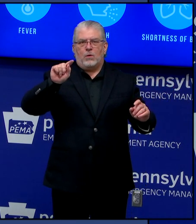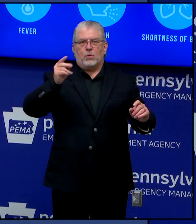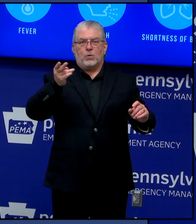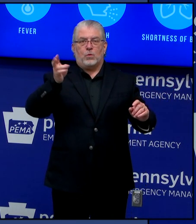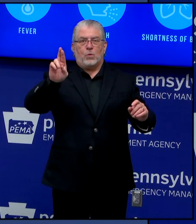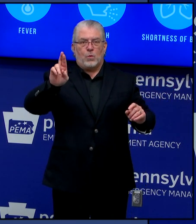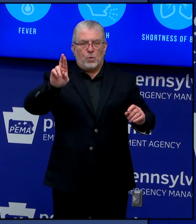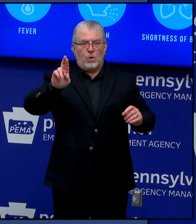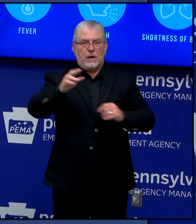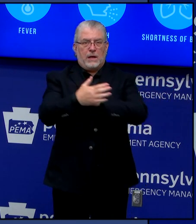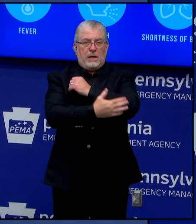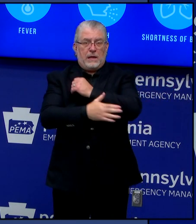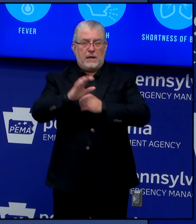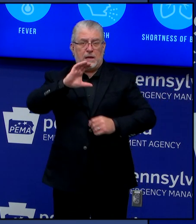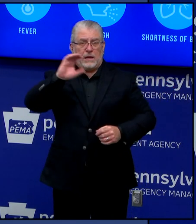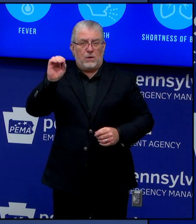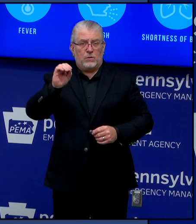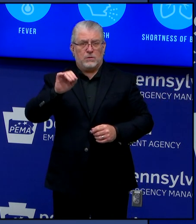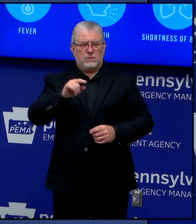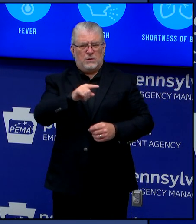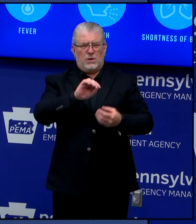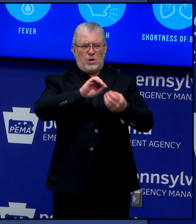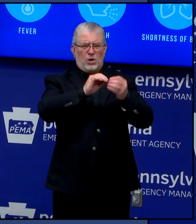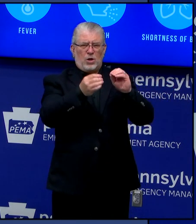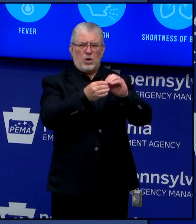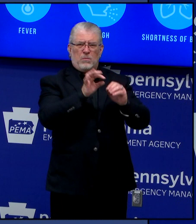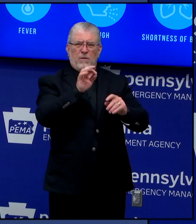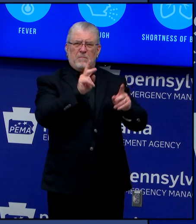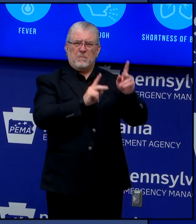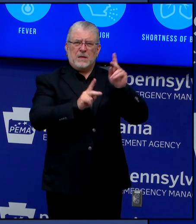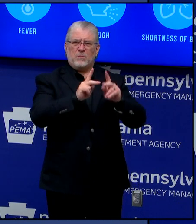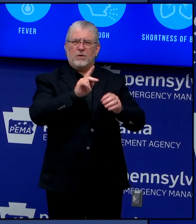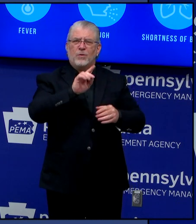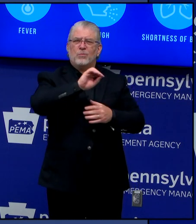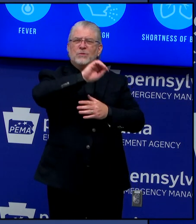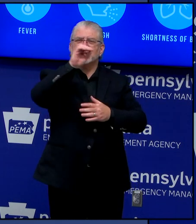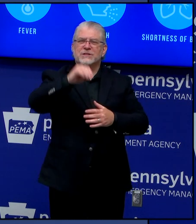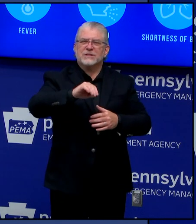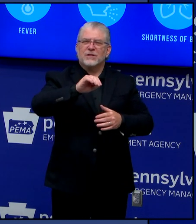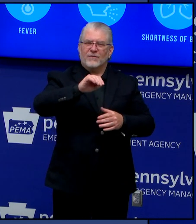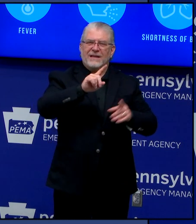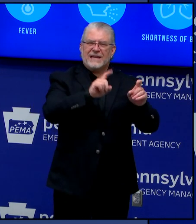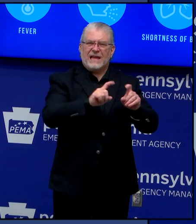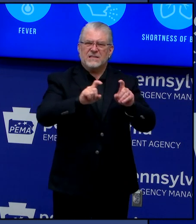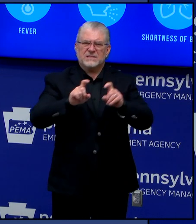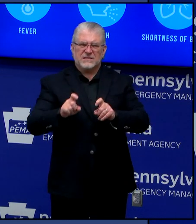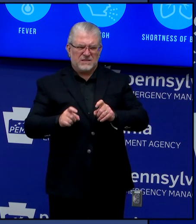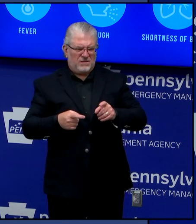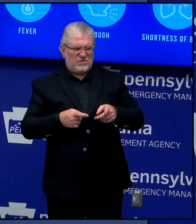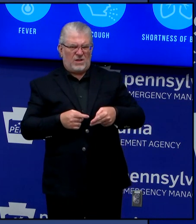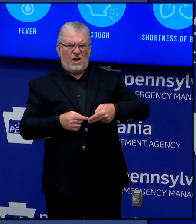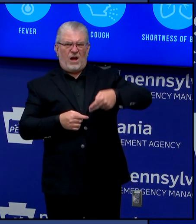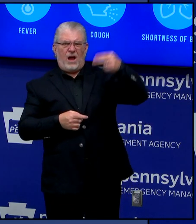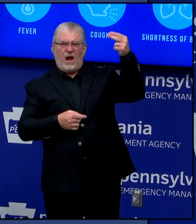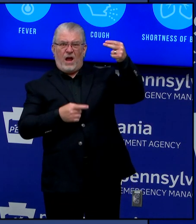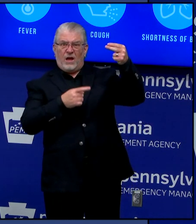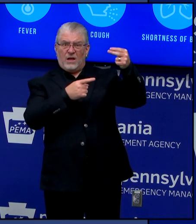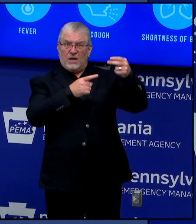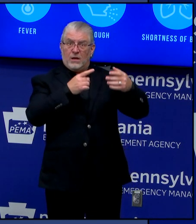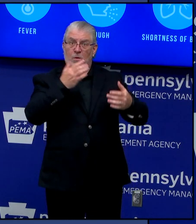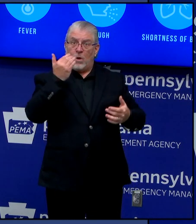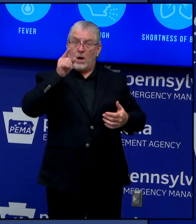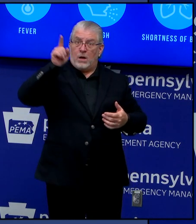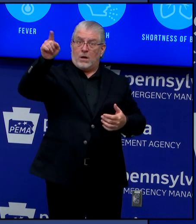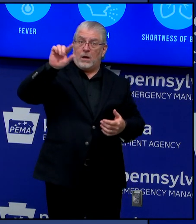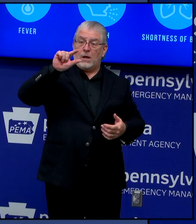50 cases. Is it simply because of the presence of Geisinger Health System, or is there some other reason? And if it is Geisinger testing